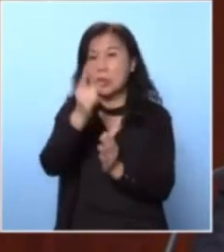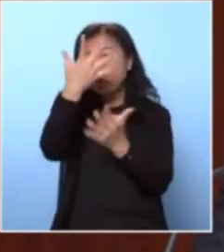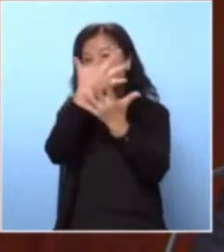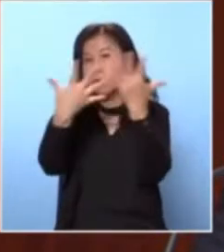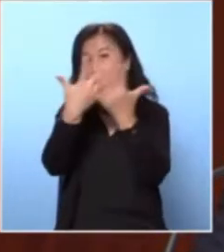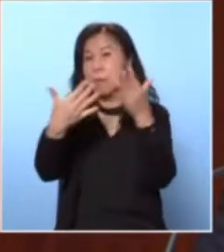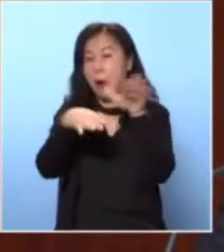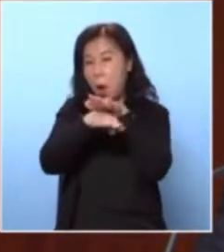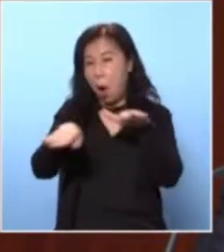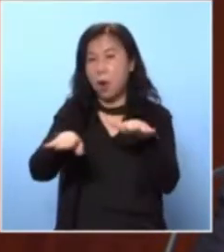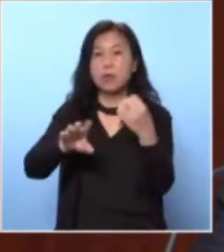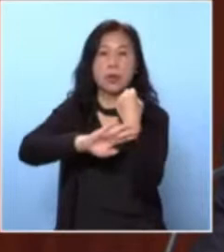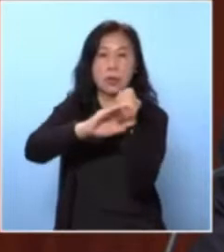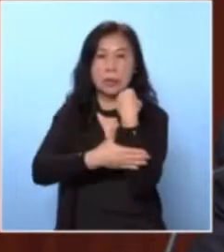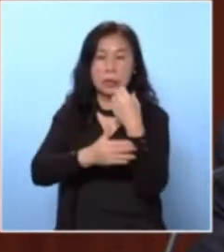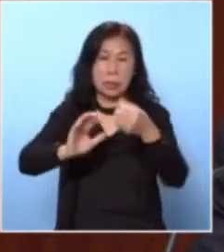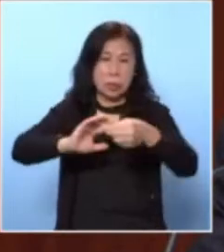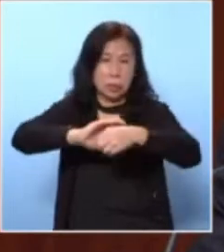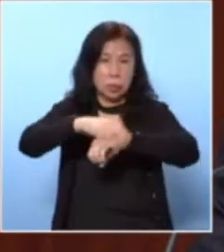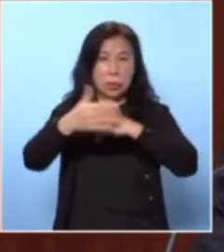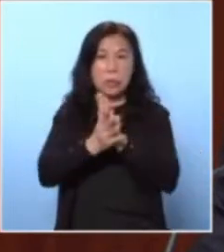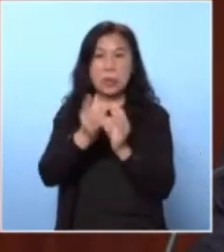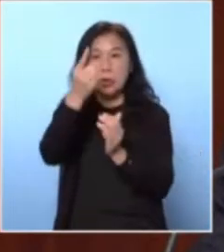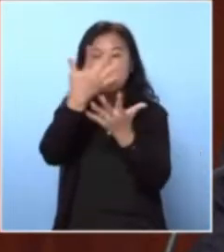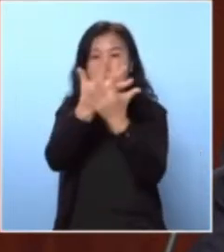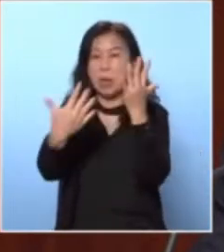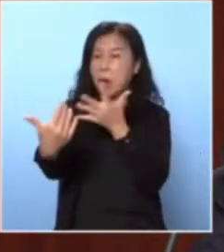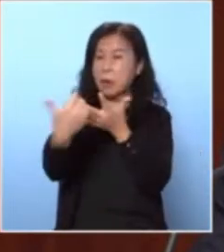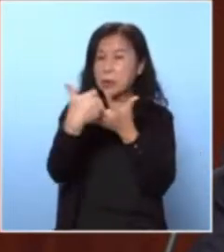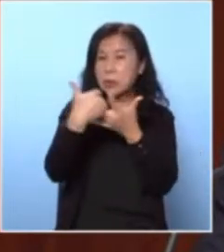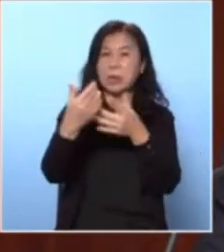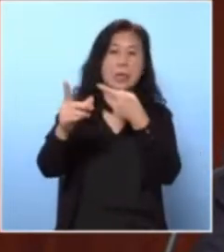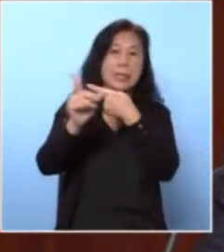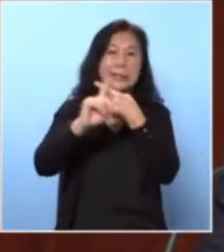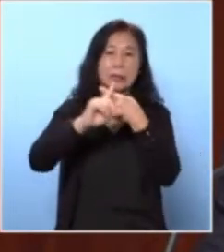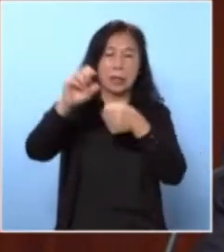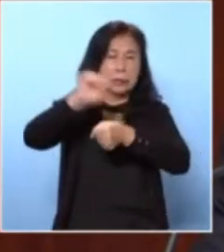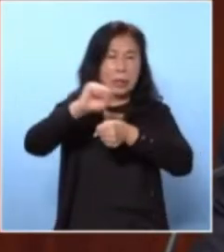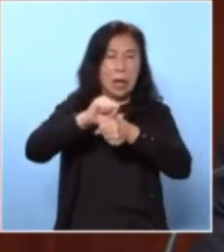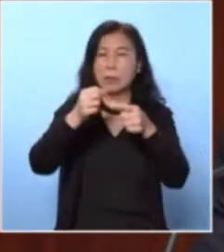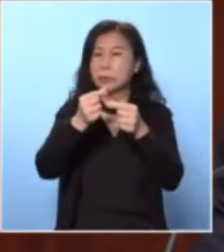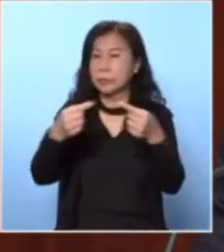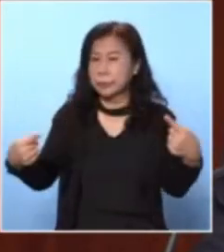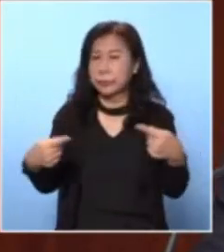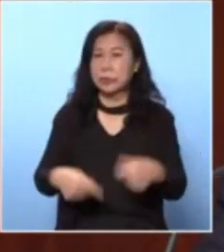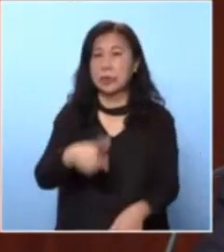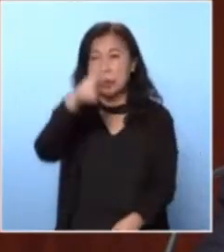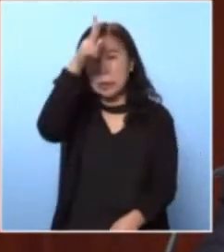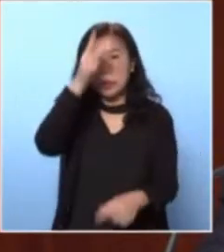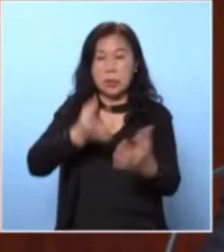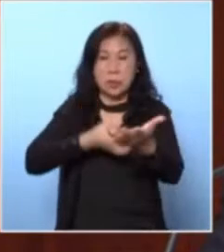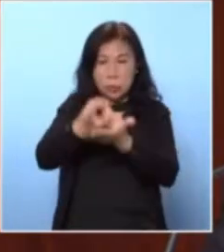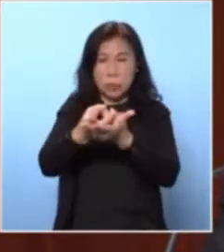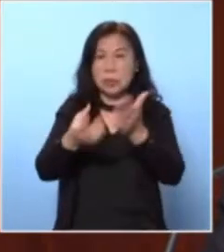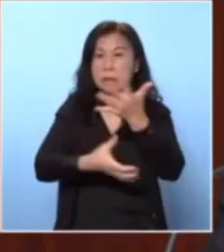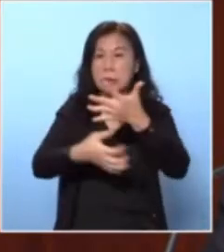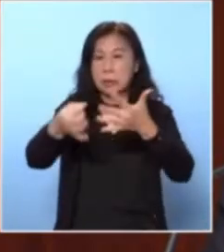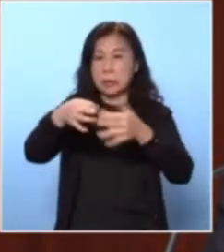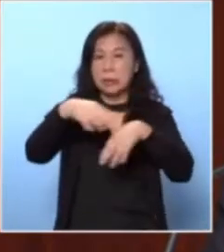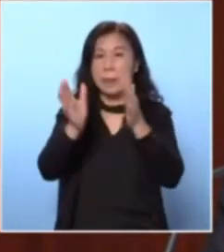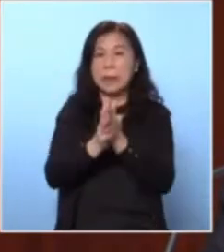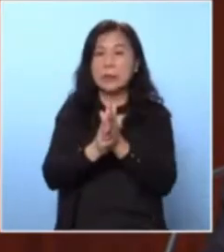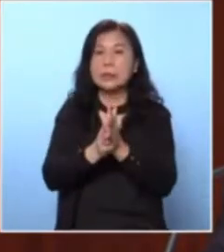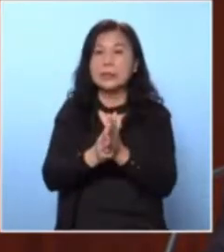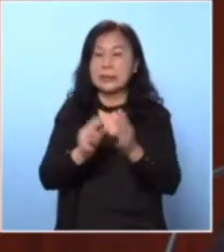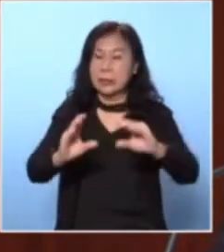Legislate for cybersecurity of critical infrastructure. To address the increasing risk of cyber attacks globally, the government is working